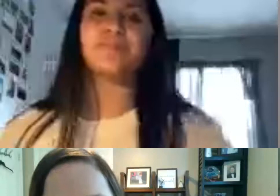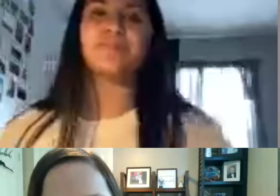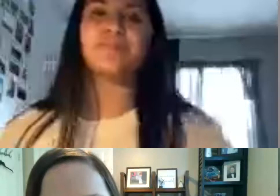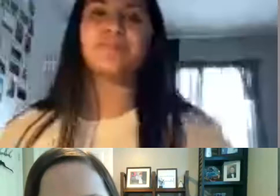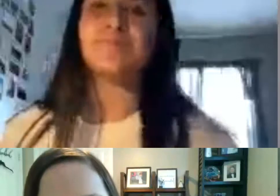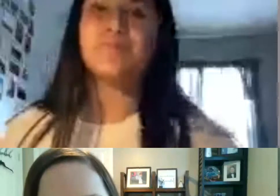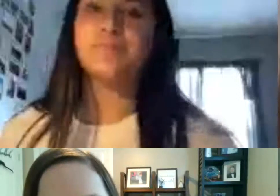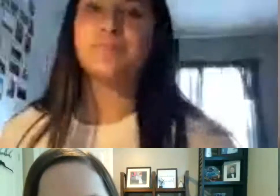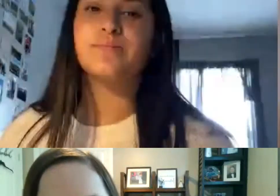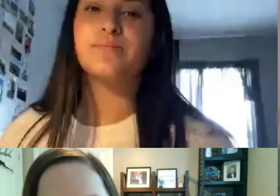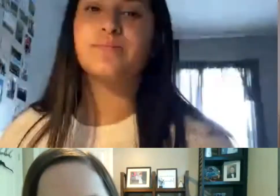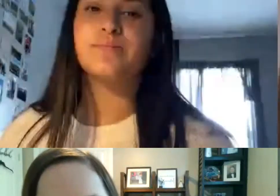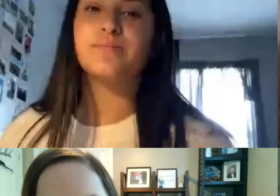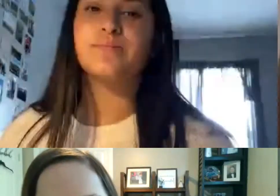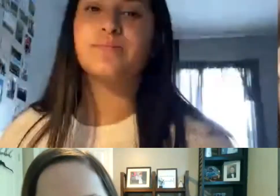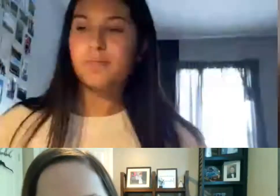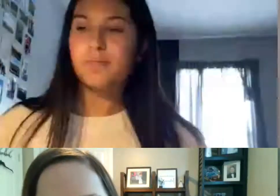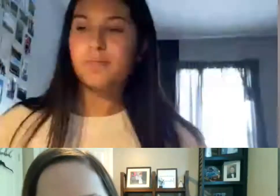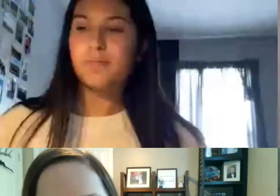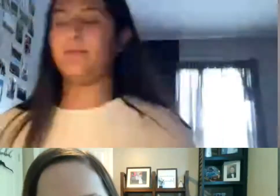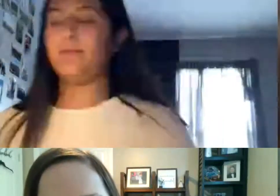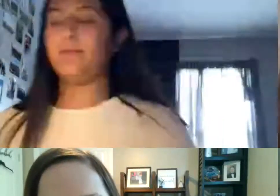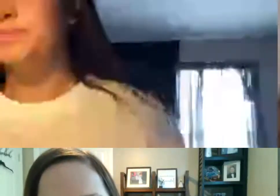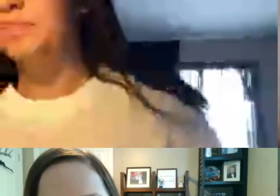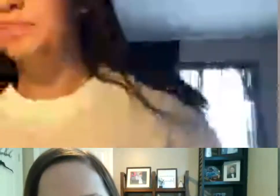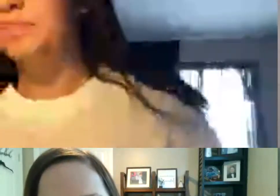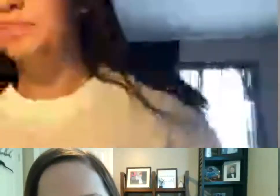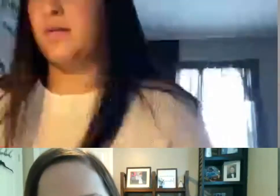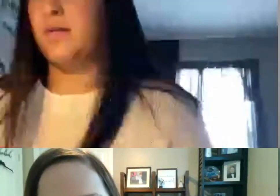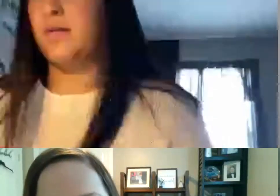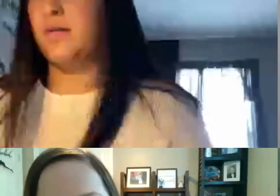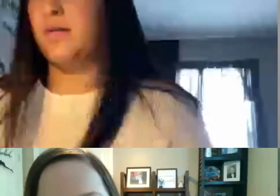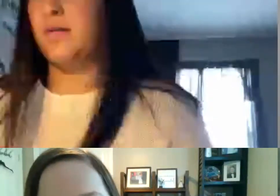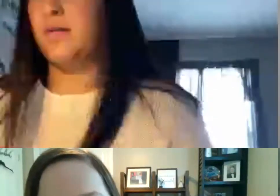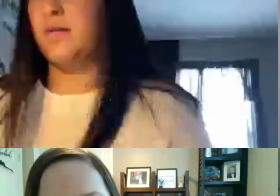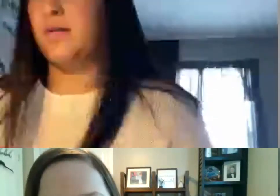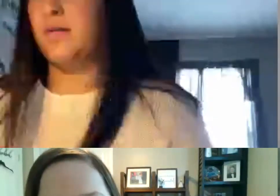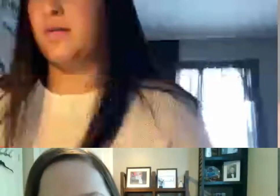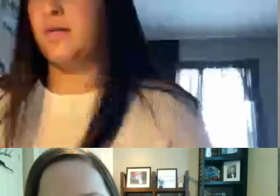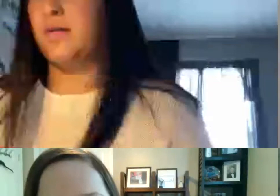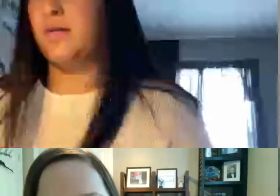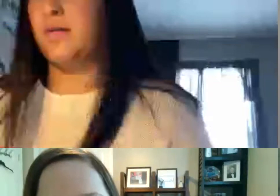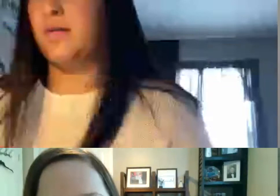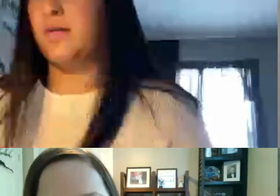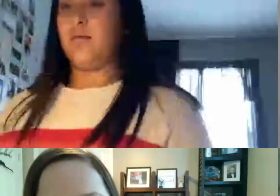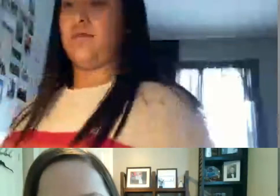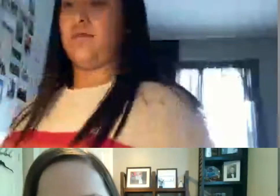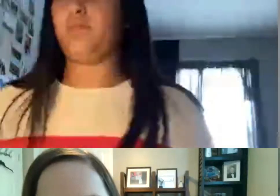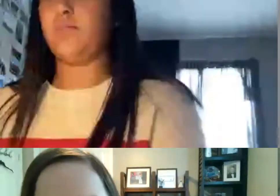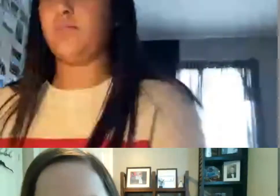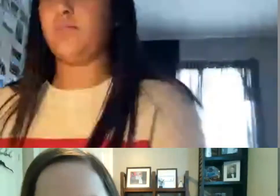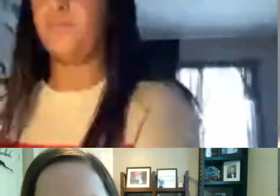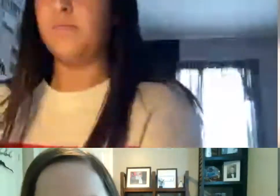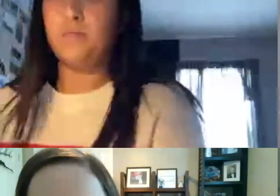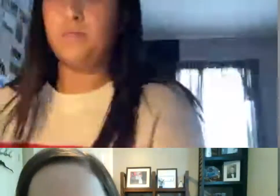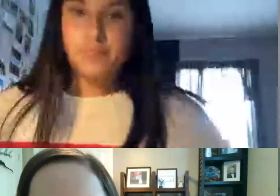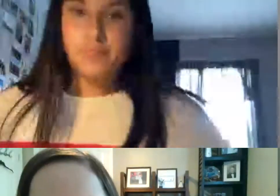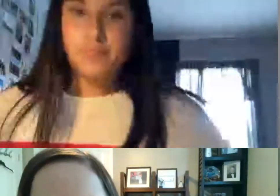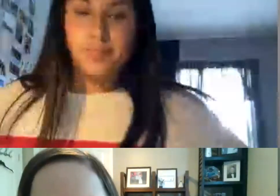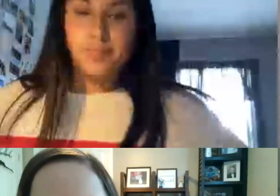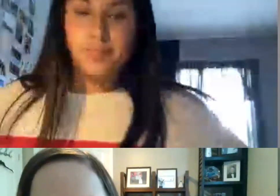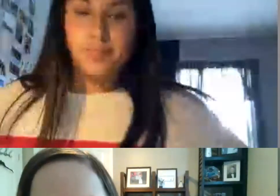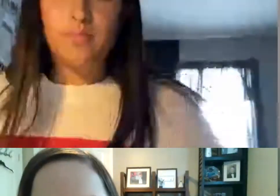Holcomb. And for Elizabeth, she's gonna turn on her video, I think, and then she will also, for her introduction, she will be